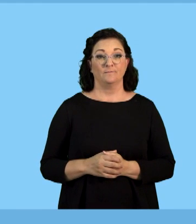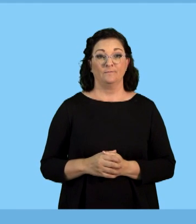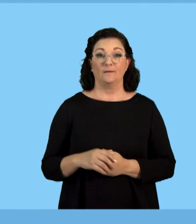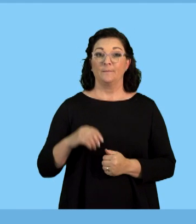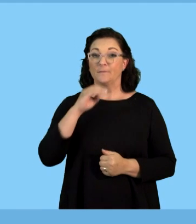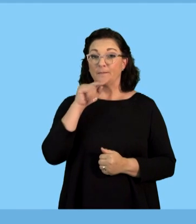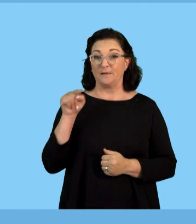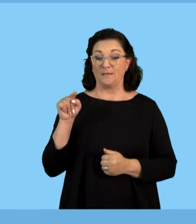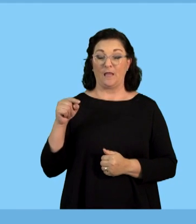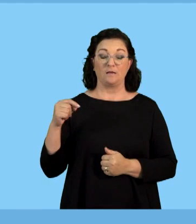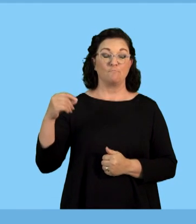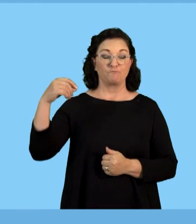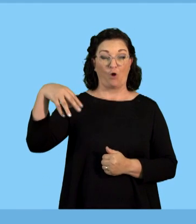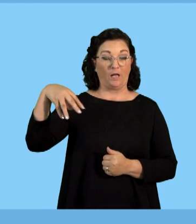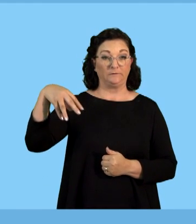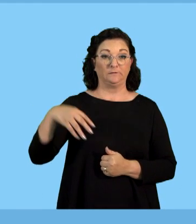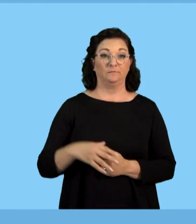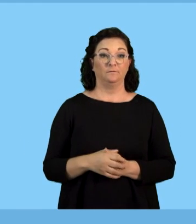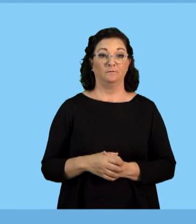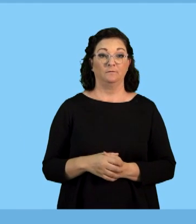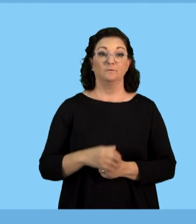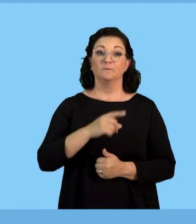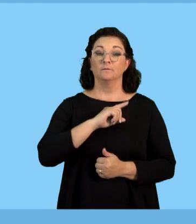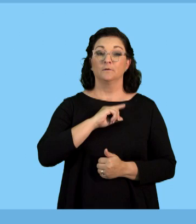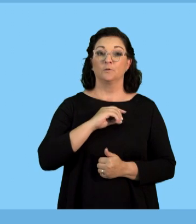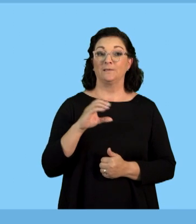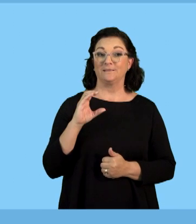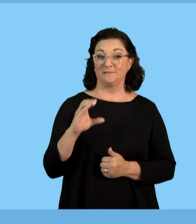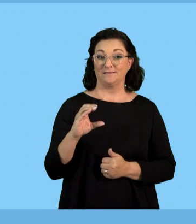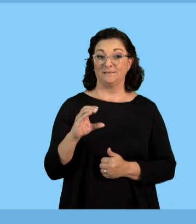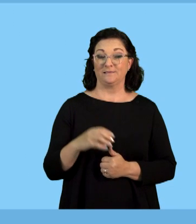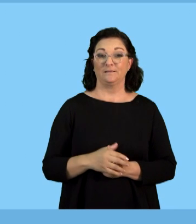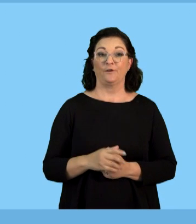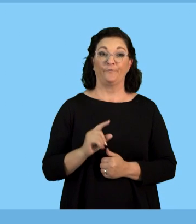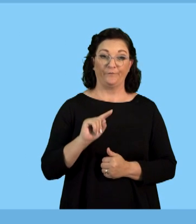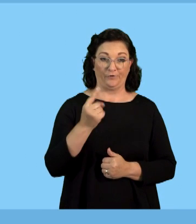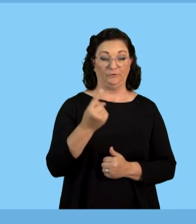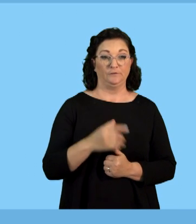very high, they are going to be brightest. So C is going to be the first one.